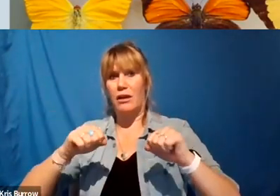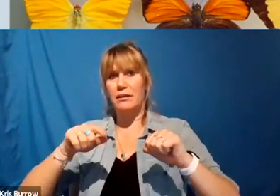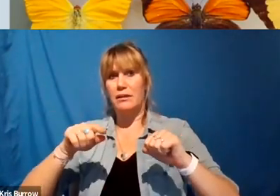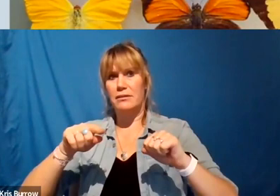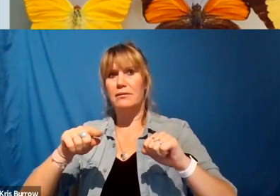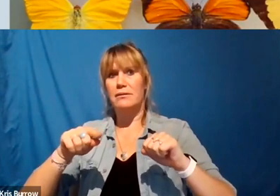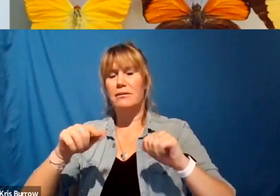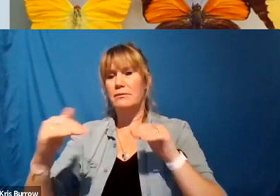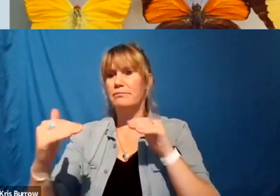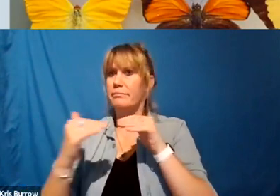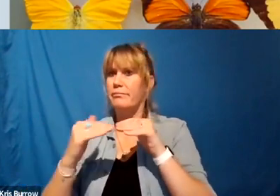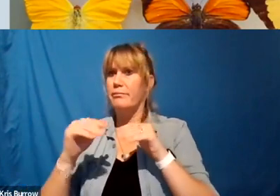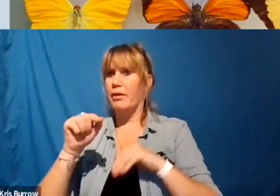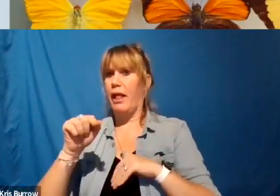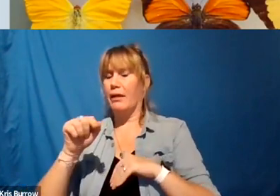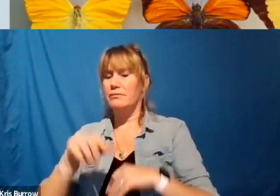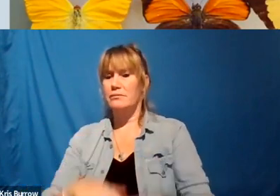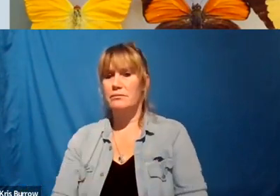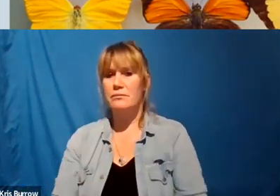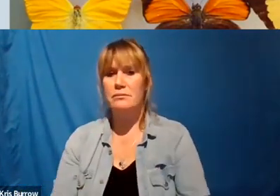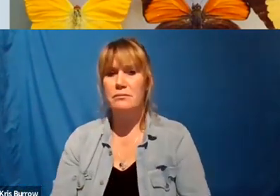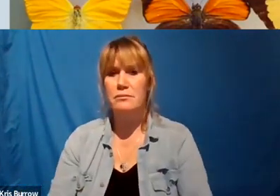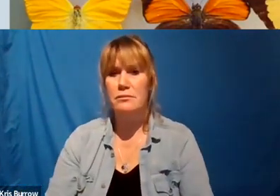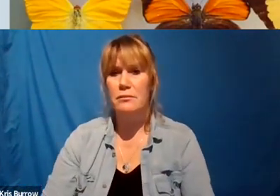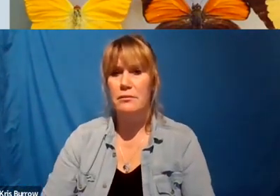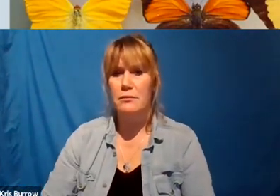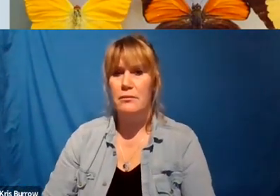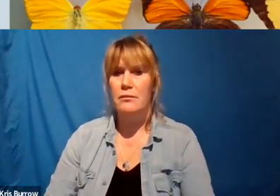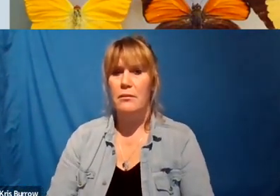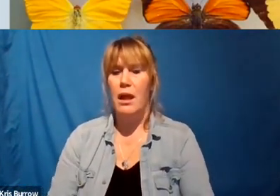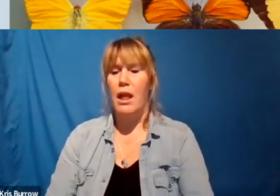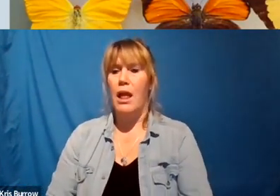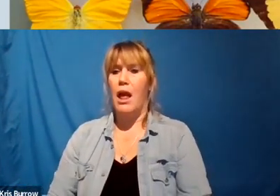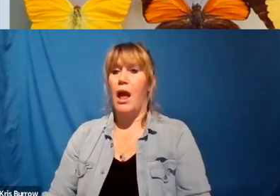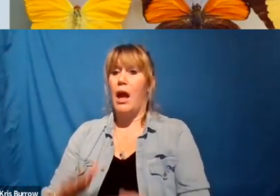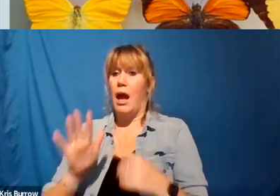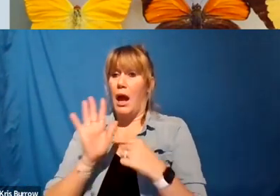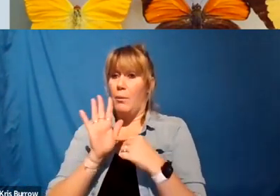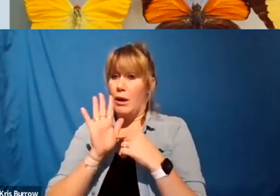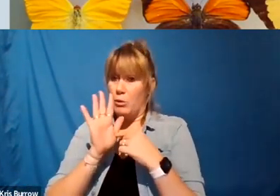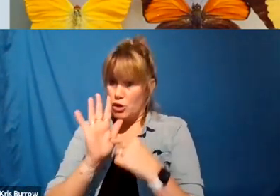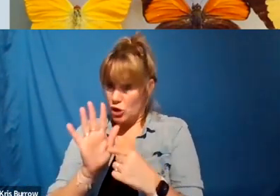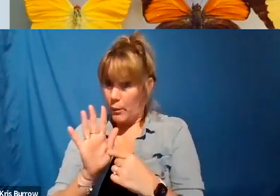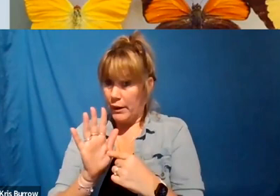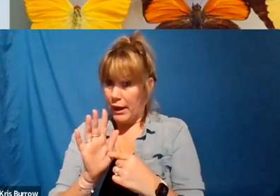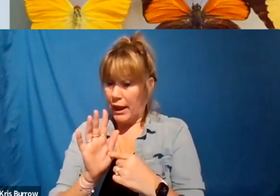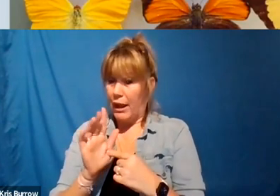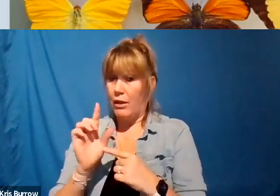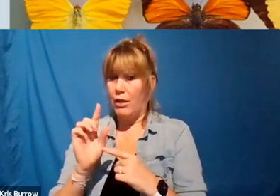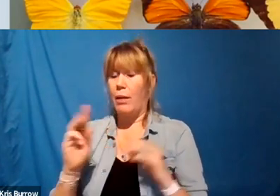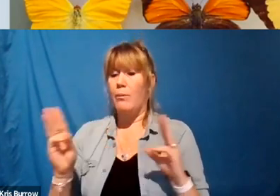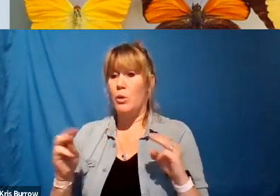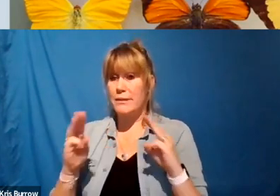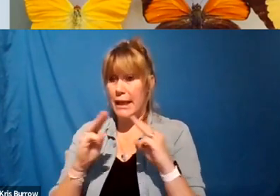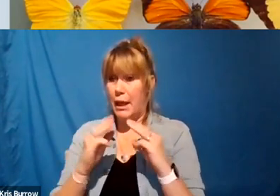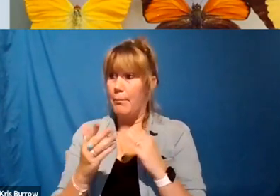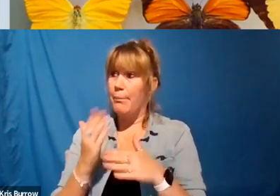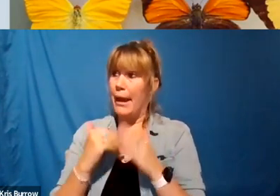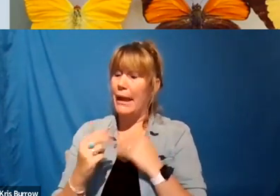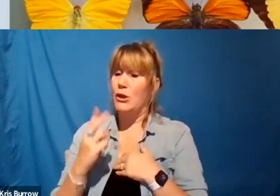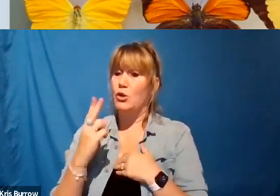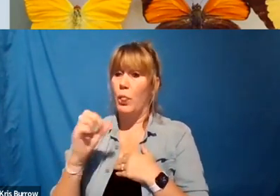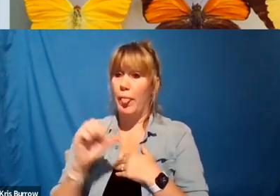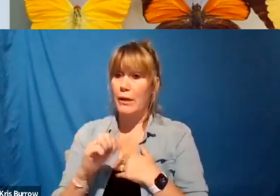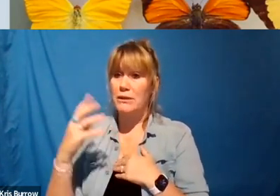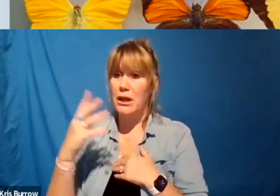But when I was showing them at the first iteration of the Museum of Monotropism back in 2019,